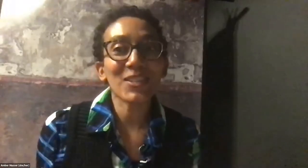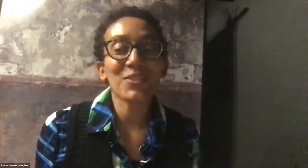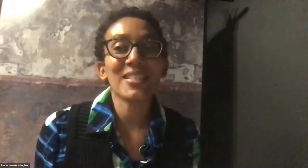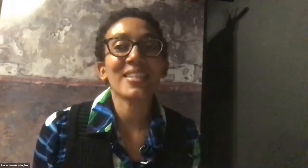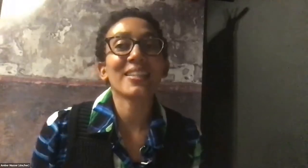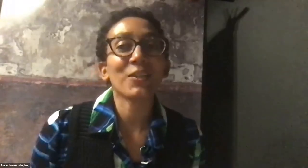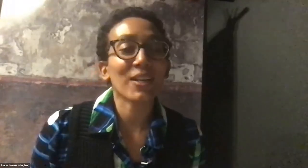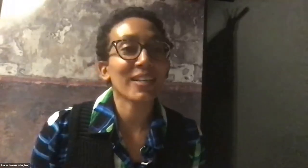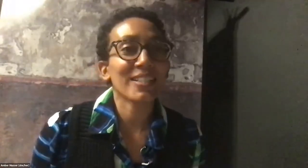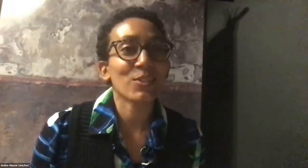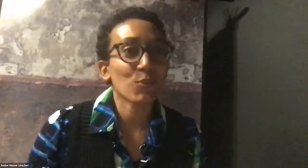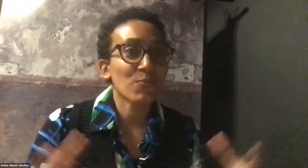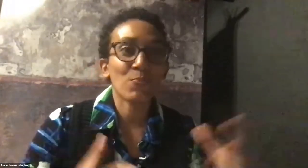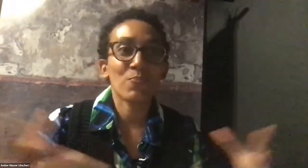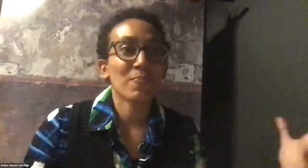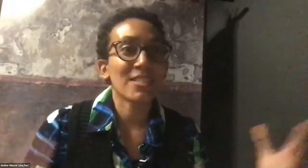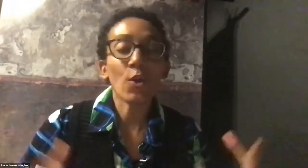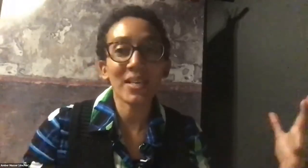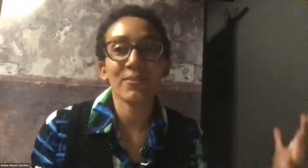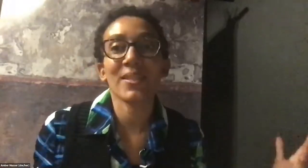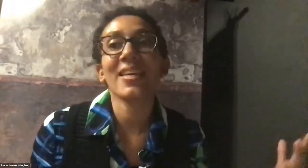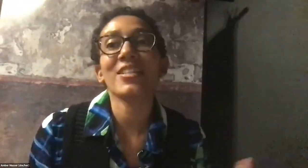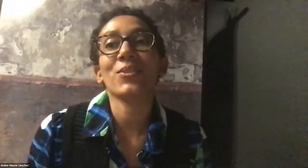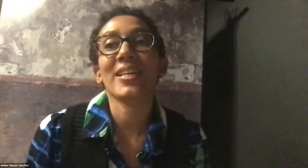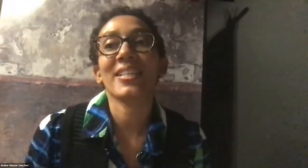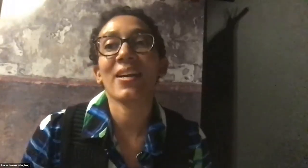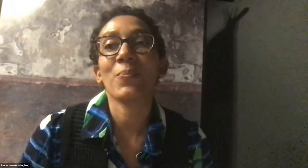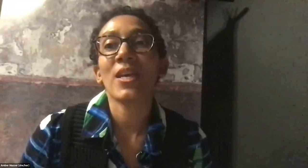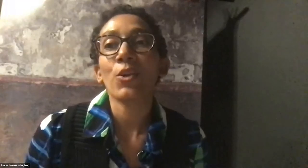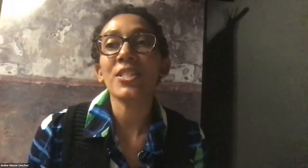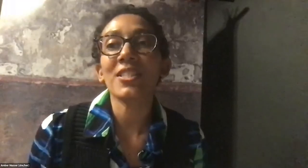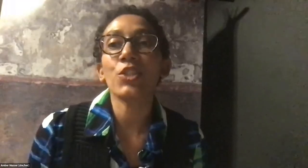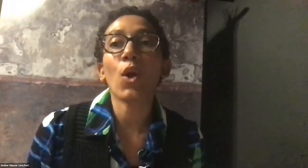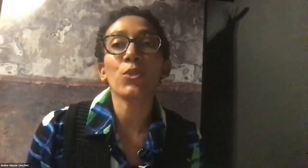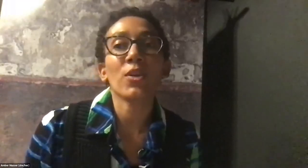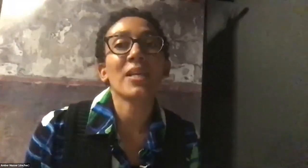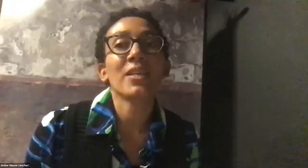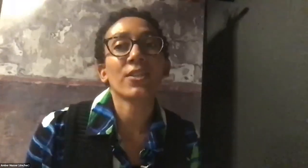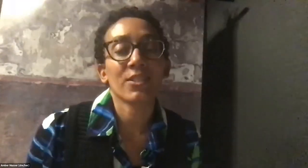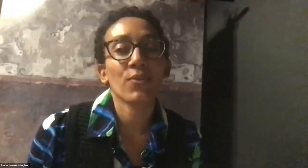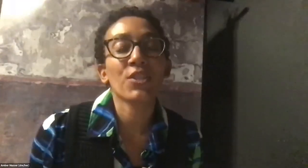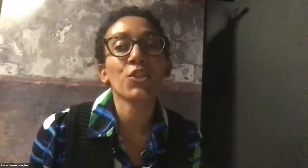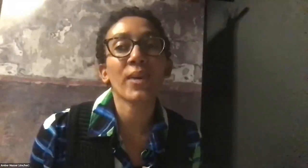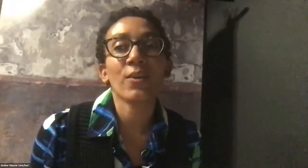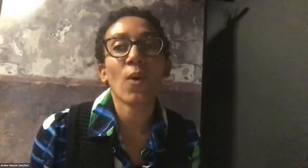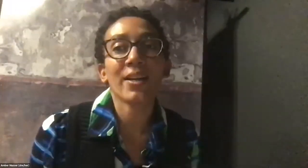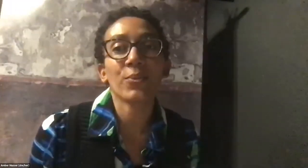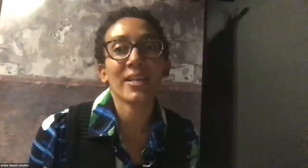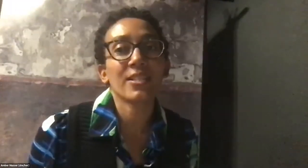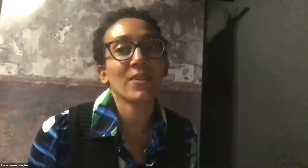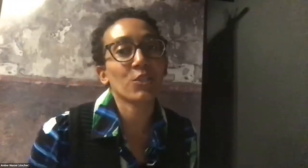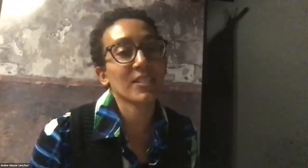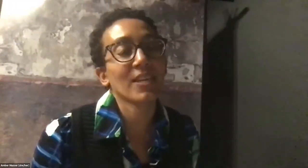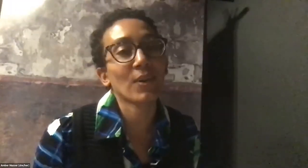given your interest in the literary and sort of so many different things, right? Um, the question is, did you always want to be an artist? You have such a great wide